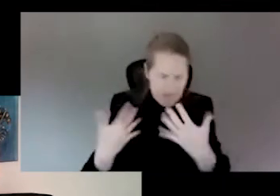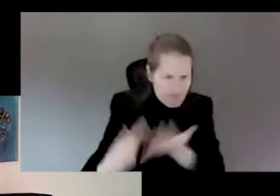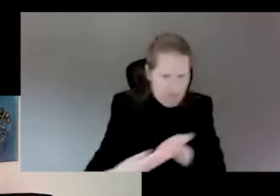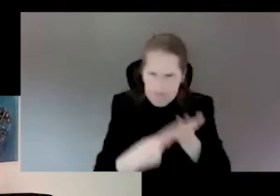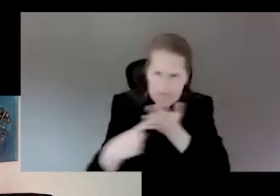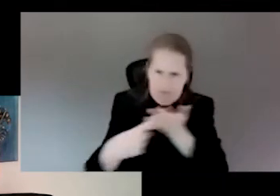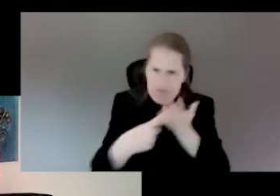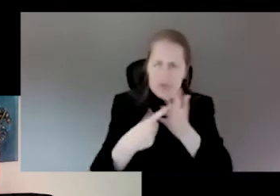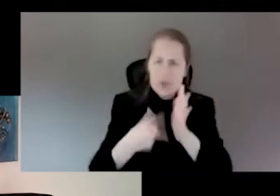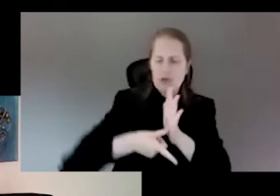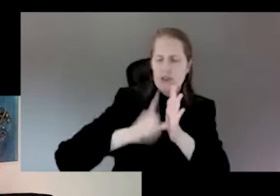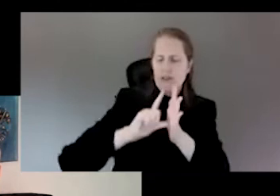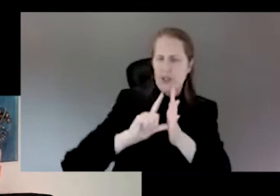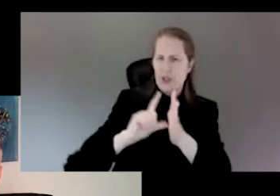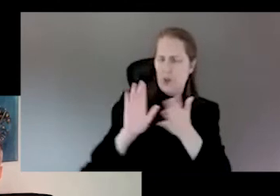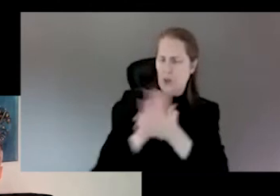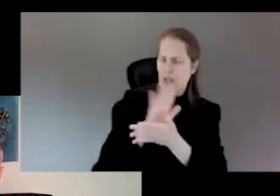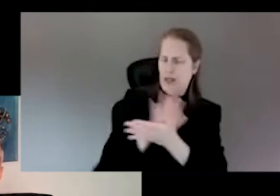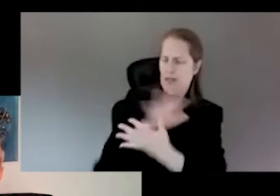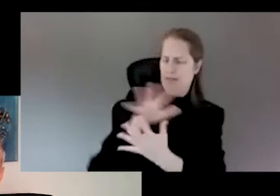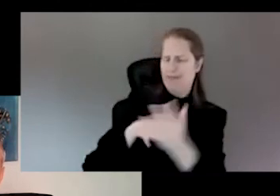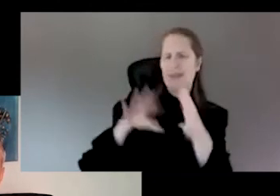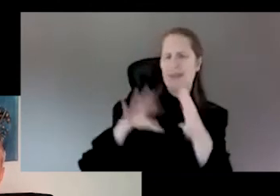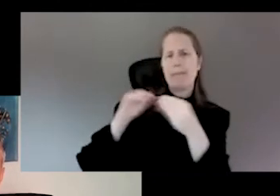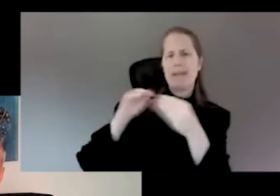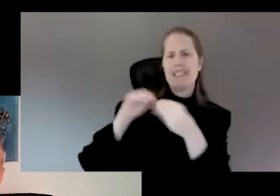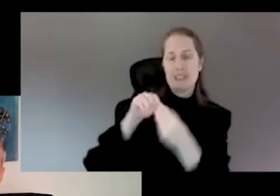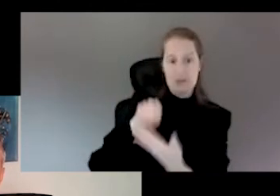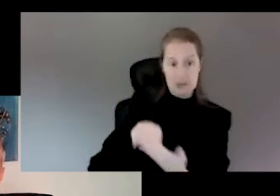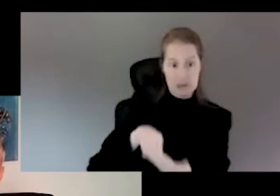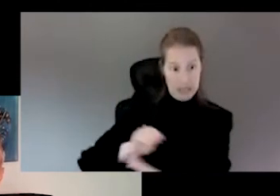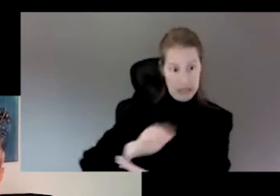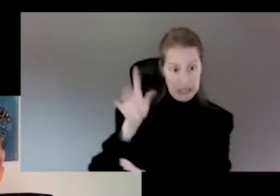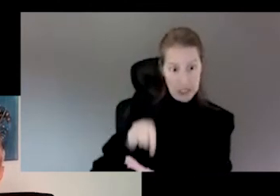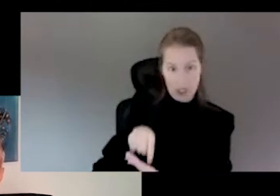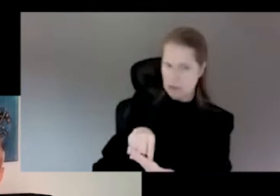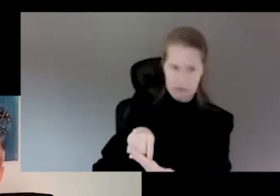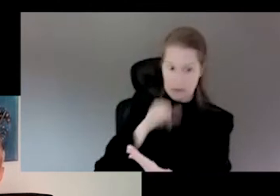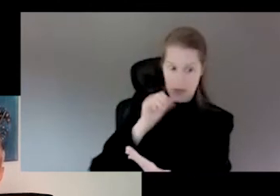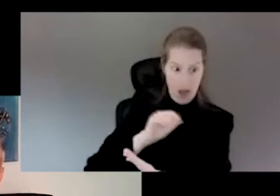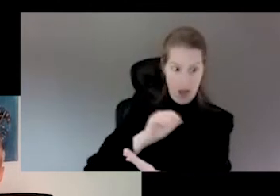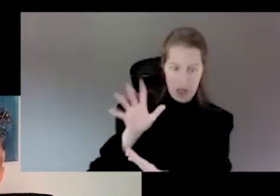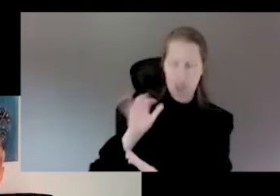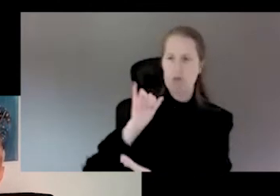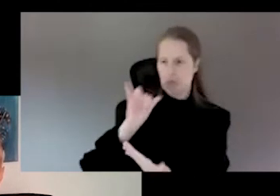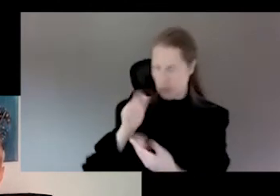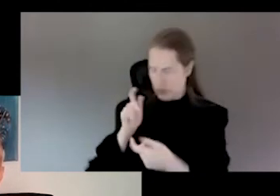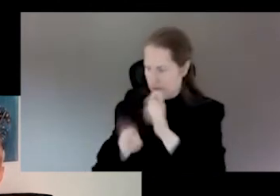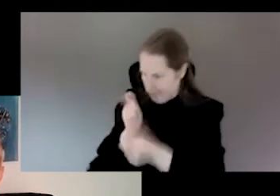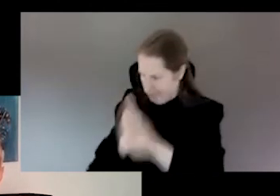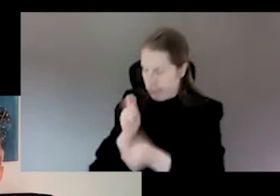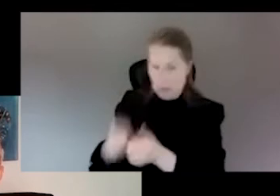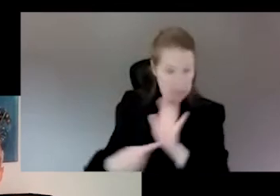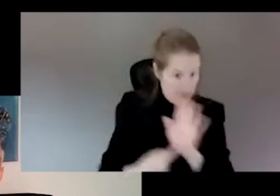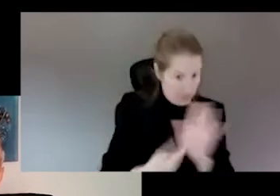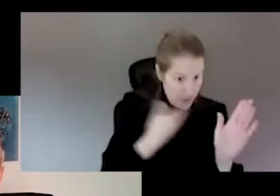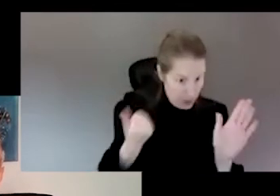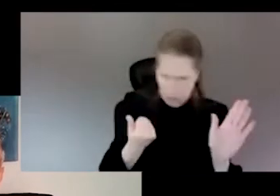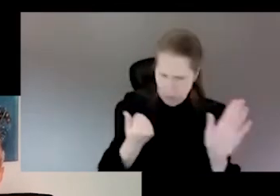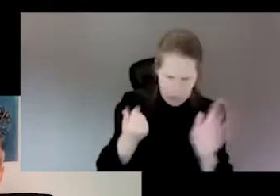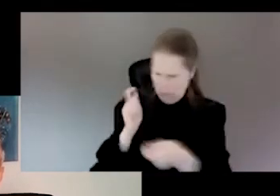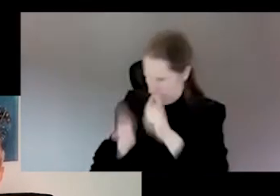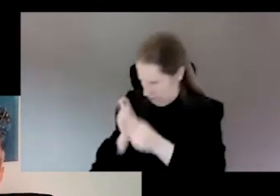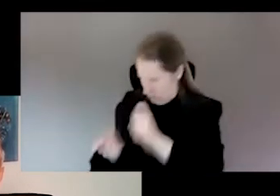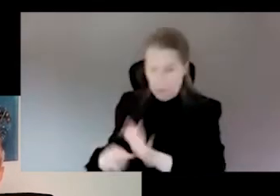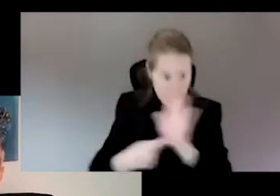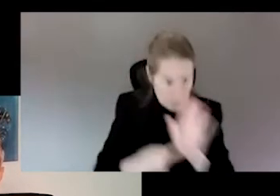review messaging before it ever came out, and to say, this is what works, this doesn't resonate, this needs to be explained differently, this needs